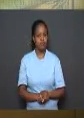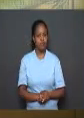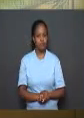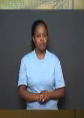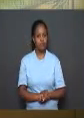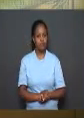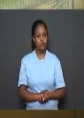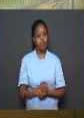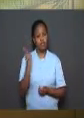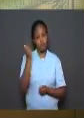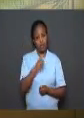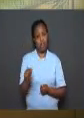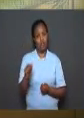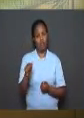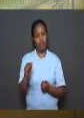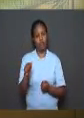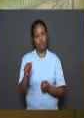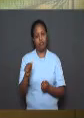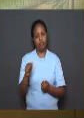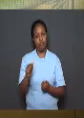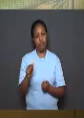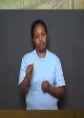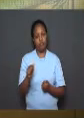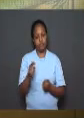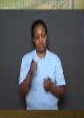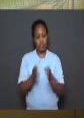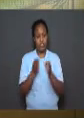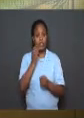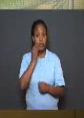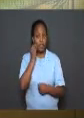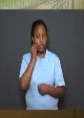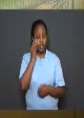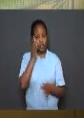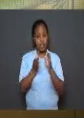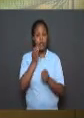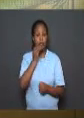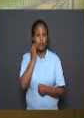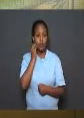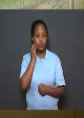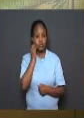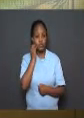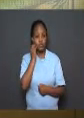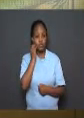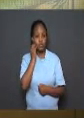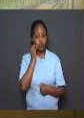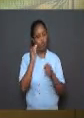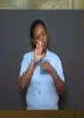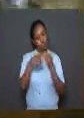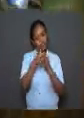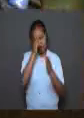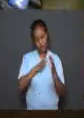At every stage of a trial, judges are required to treat defendants equally.